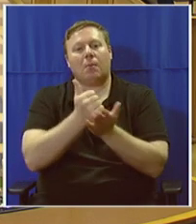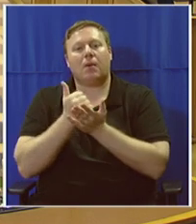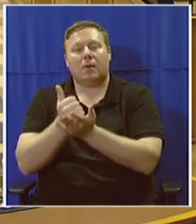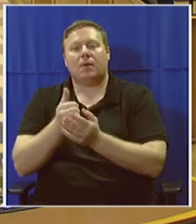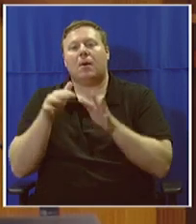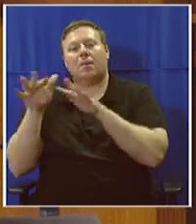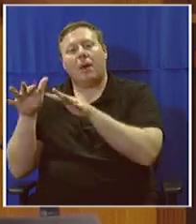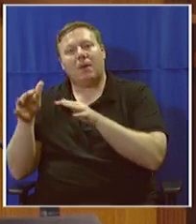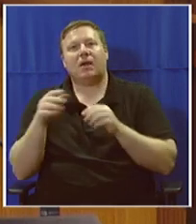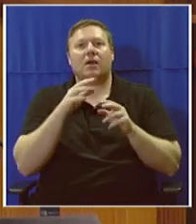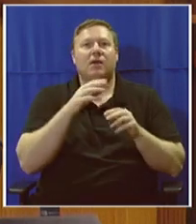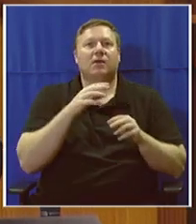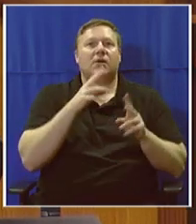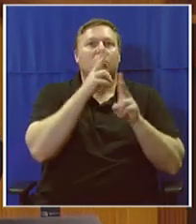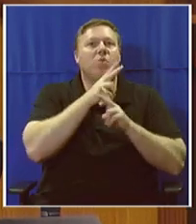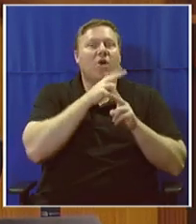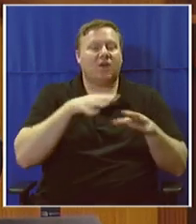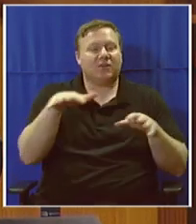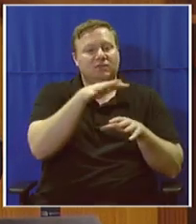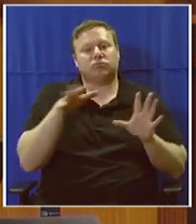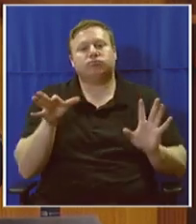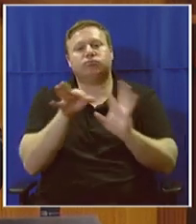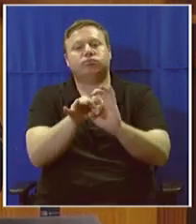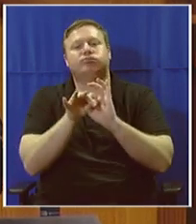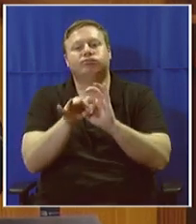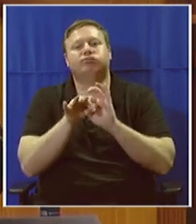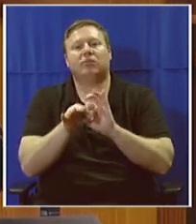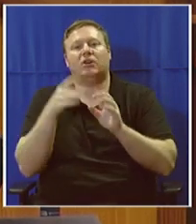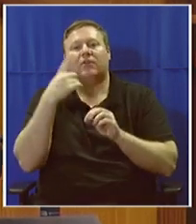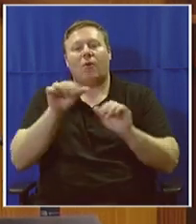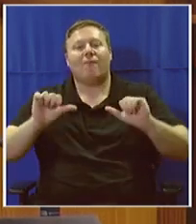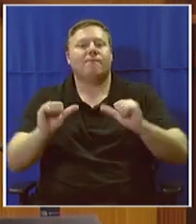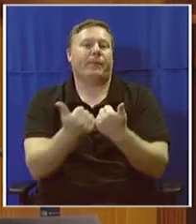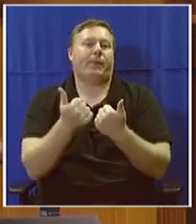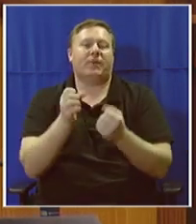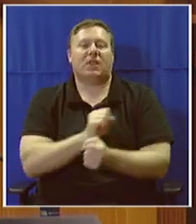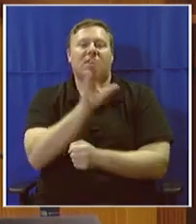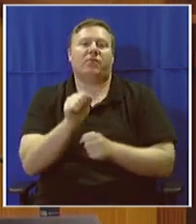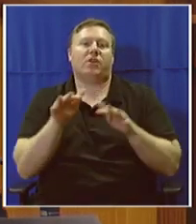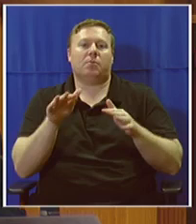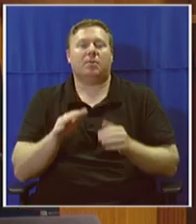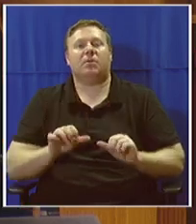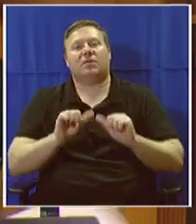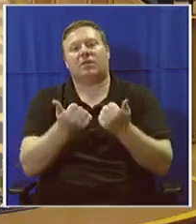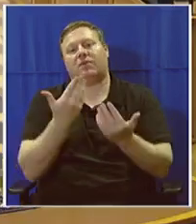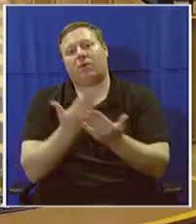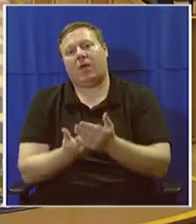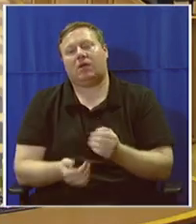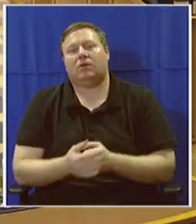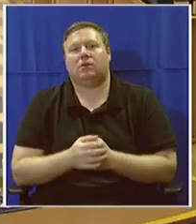together for the greater good in order for all South Africans to prosper. I thank you. Thank you, AIC.